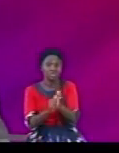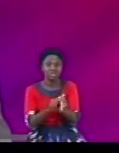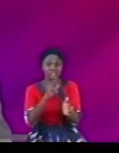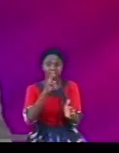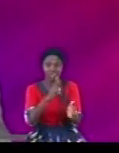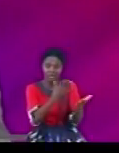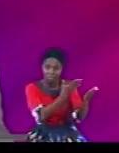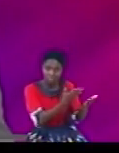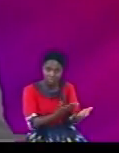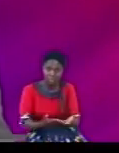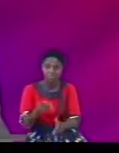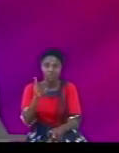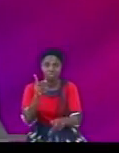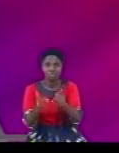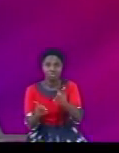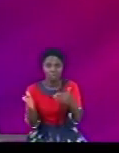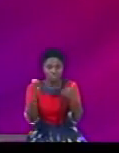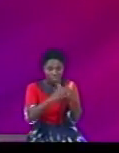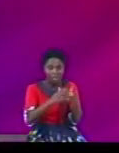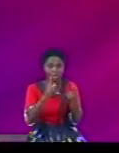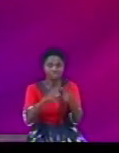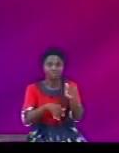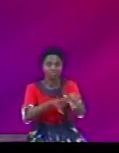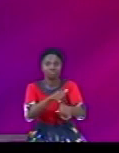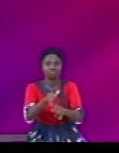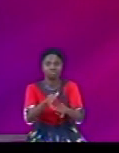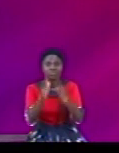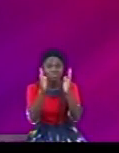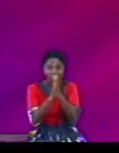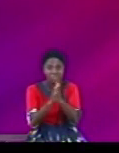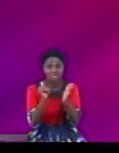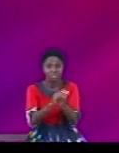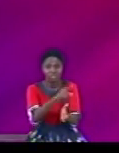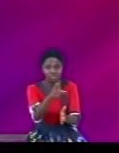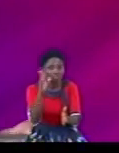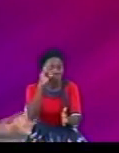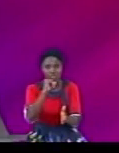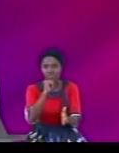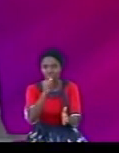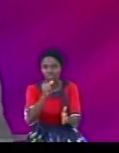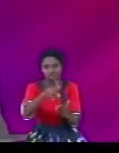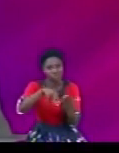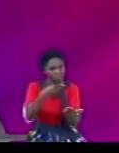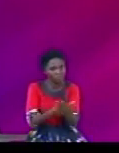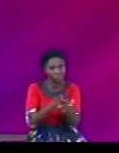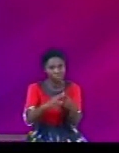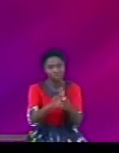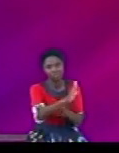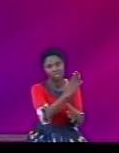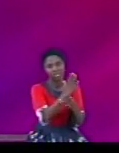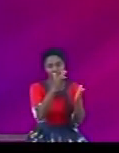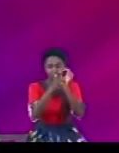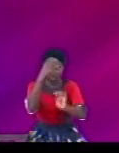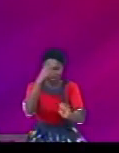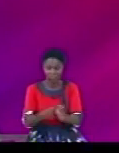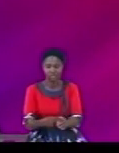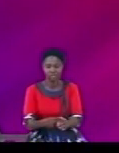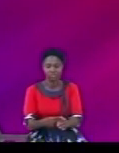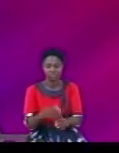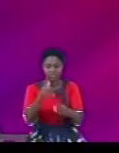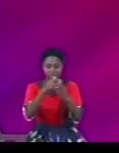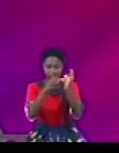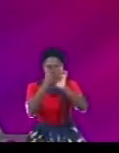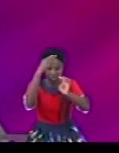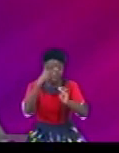Pray to the Lord that you will not be a victim. In Jesus' name, we pray.